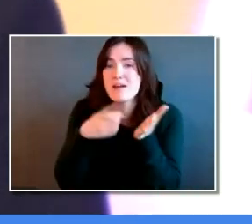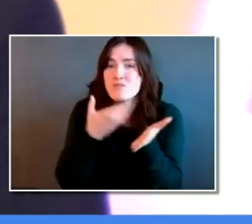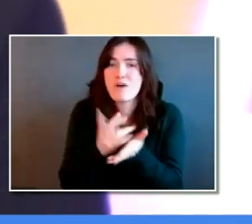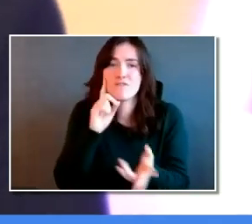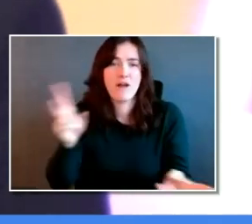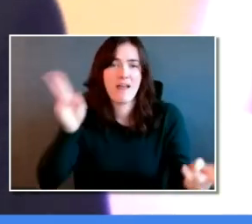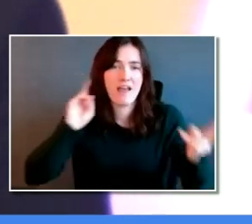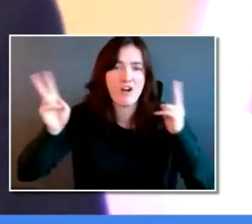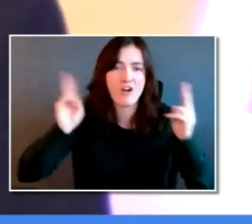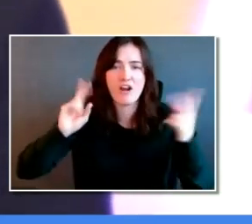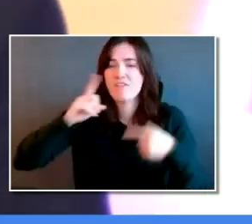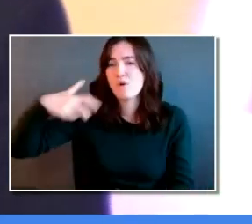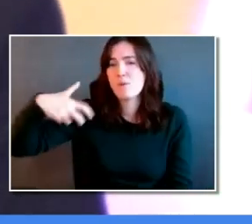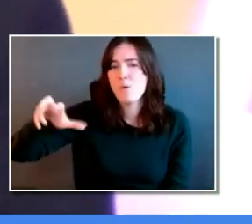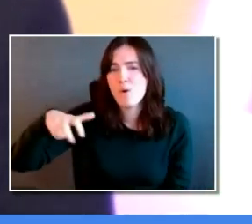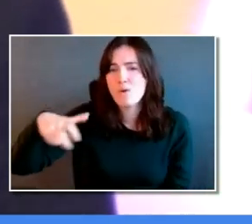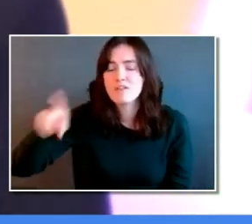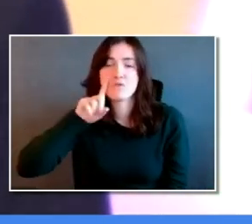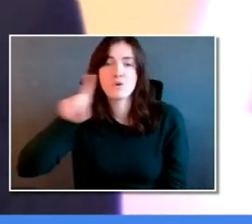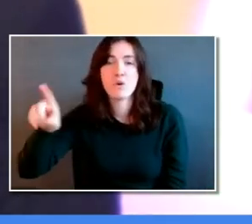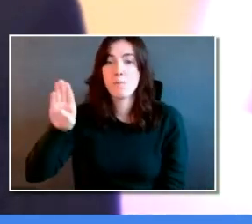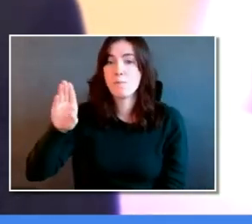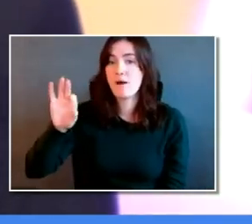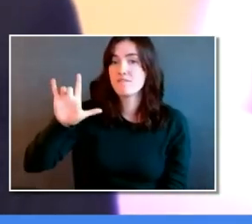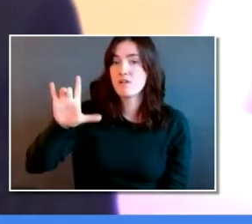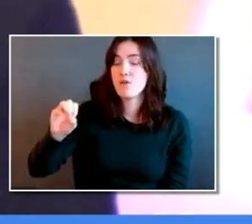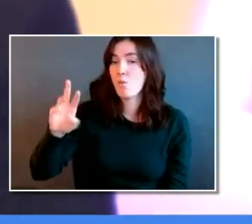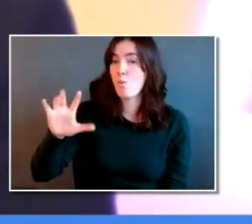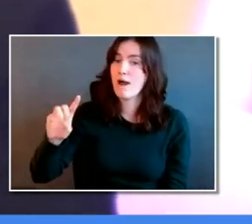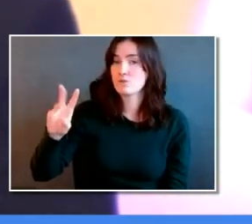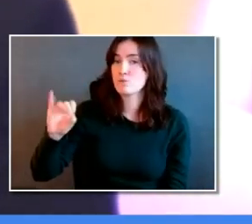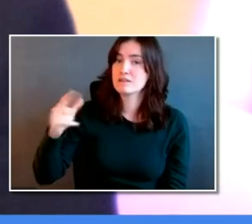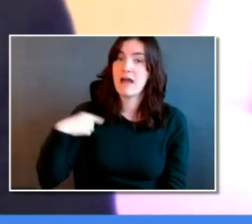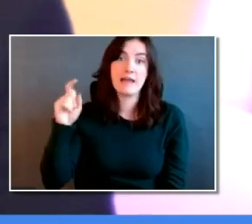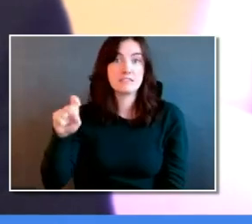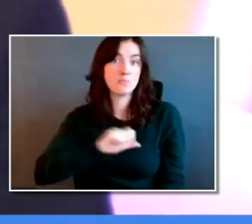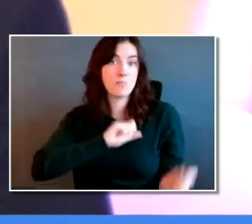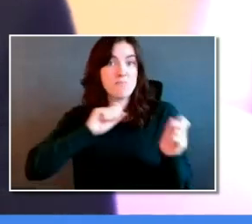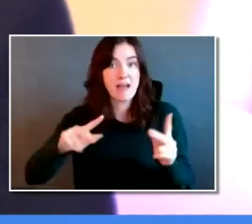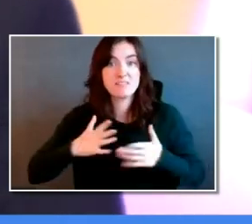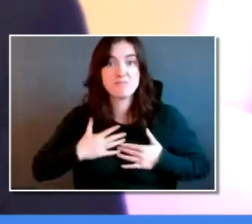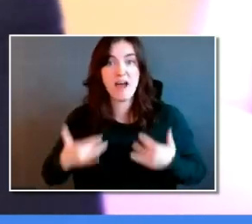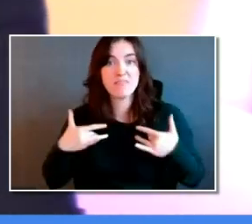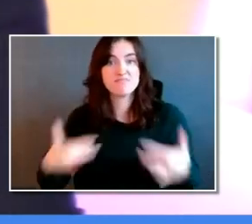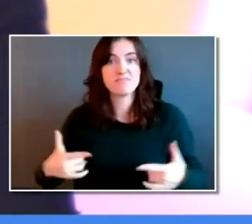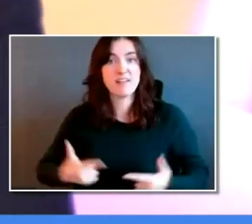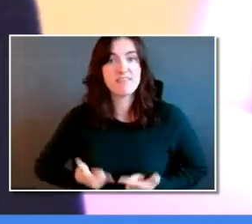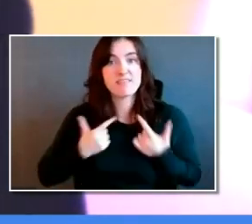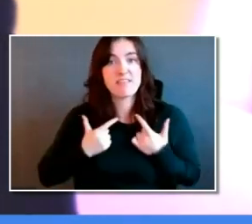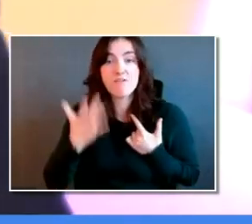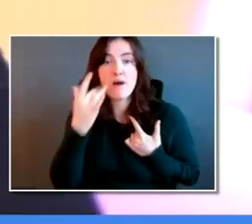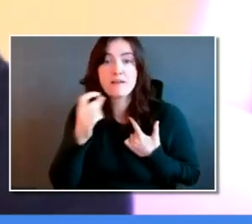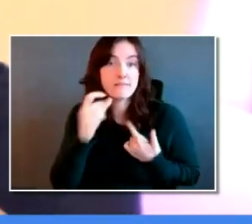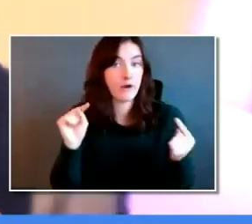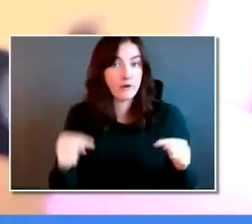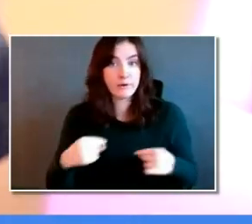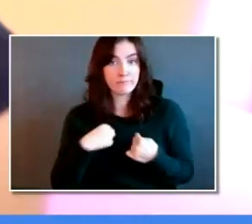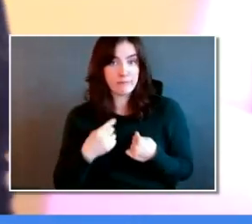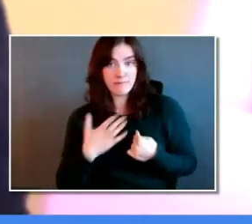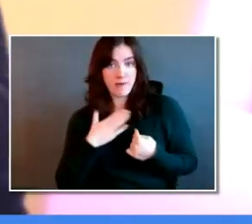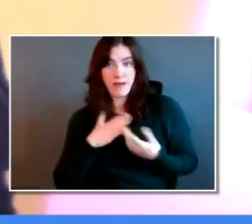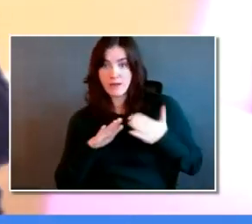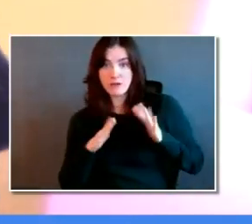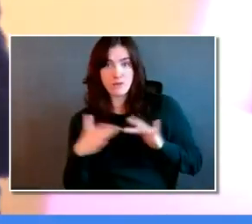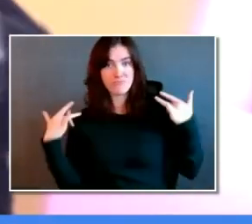demanding the right to go to Buffalo Wild Wings. I gotta get back to my life. because it's not hurting me and mine. See, but now